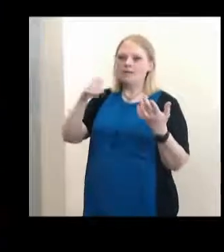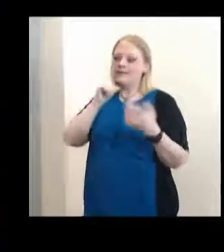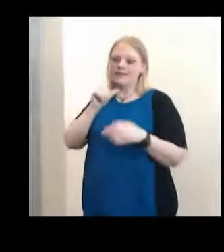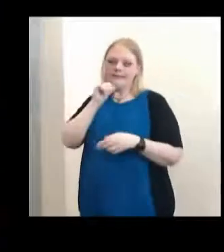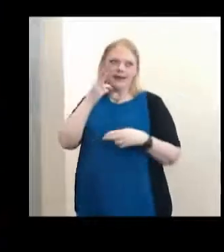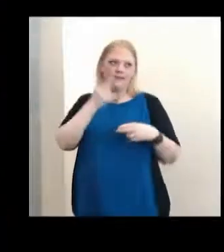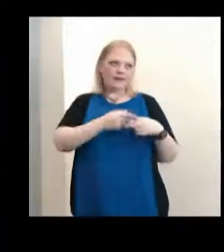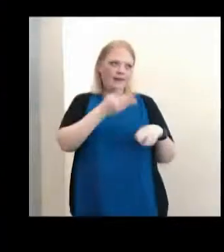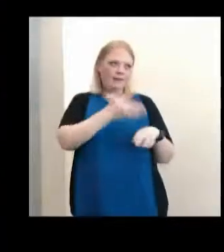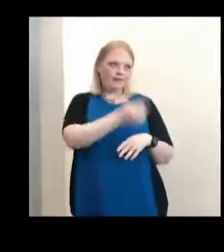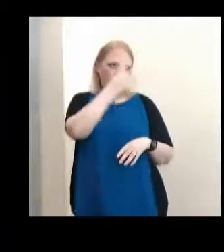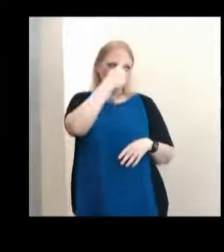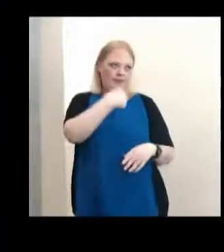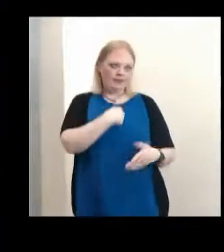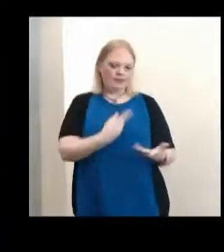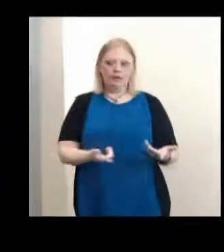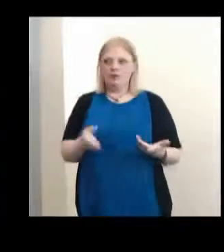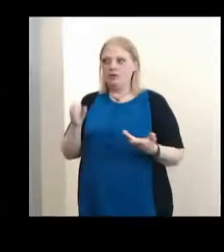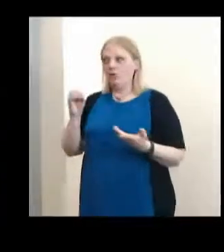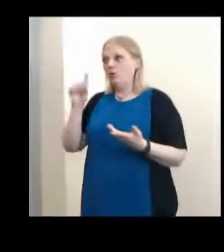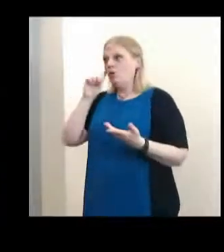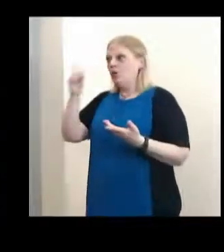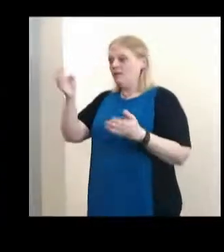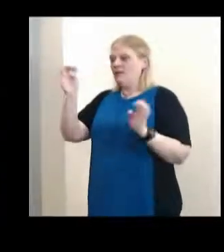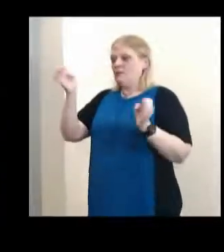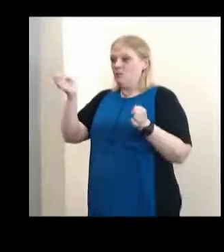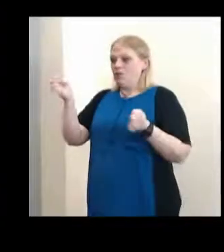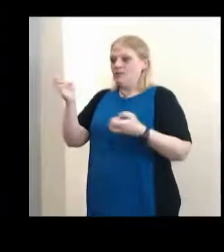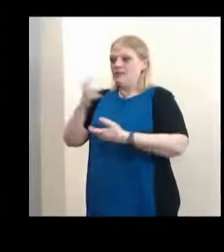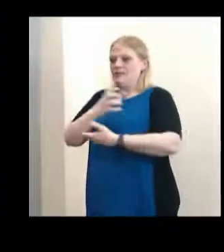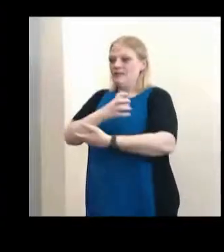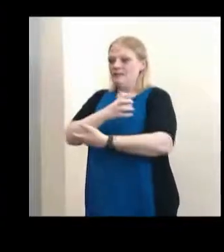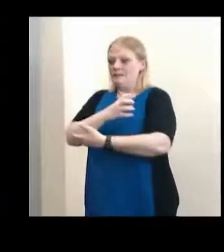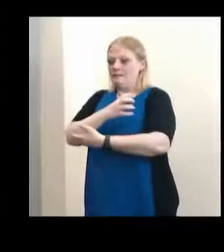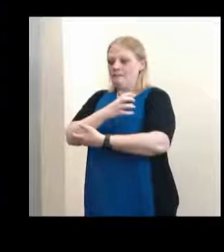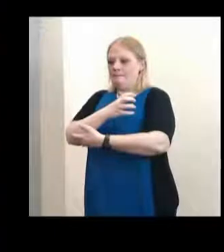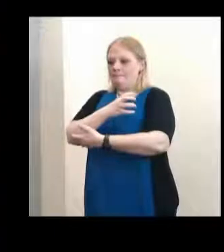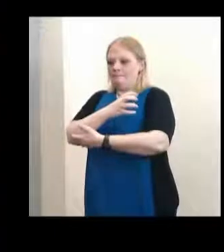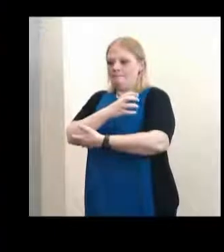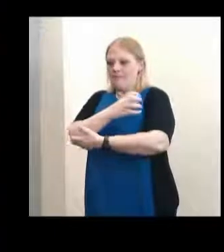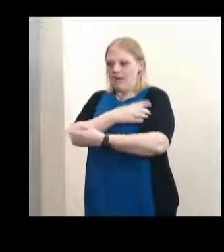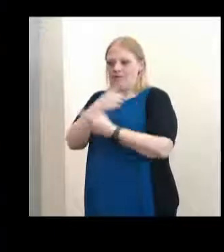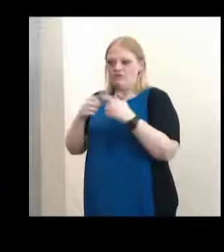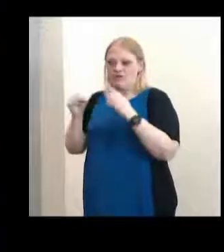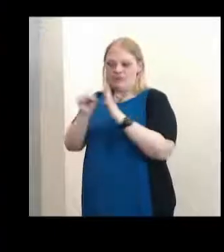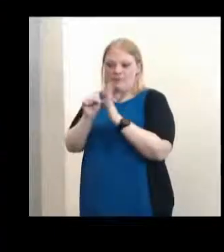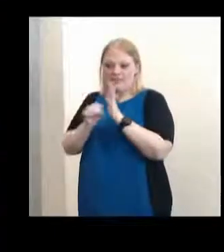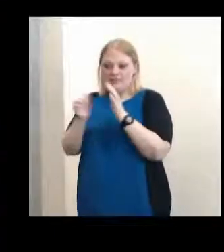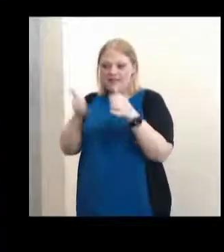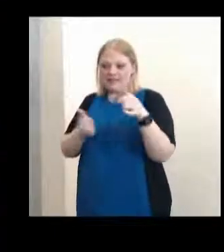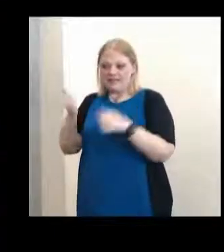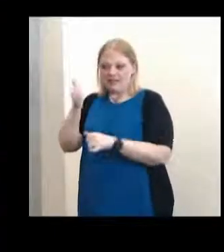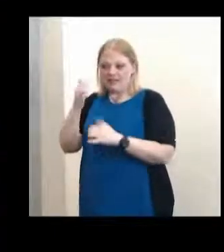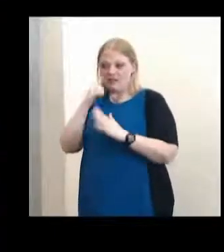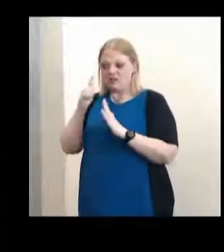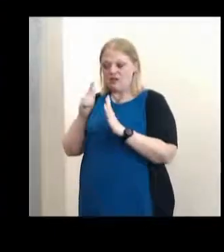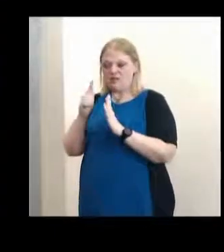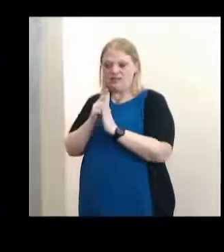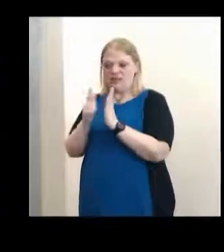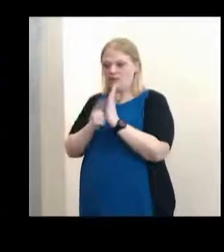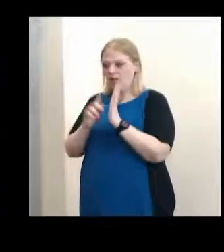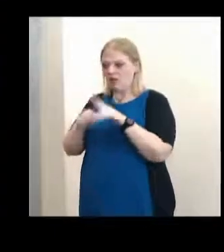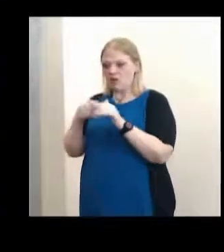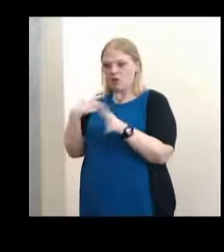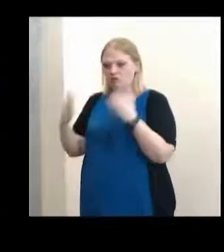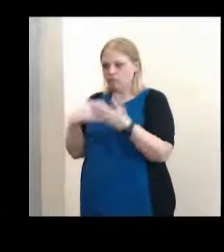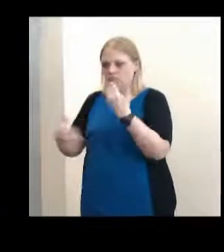You were given emergency spending powers by the legislature outside of those granted by the state executive laws to move swiftly at the onset of the